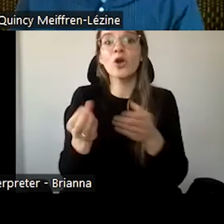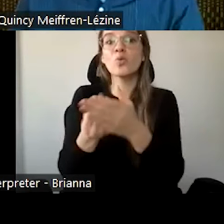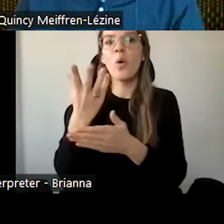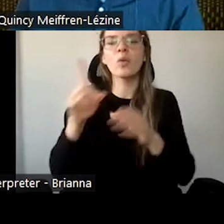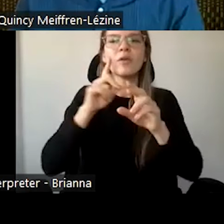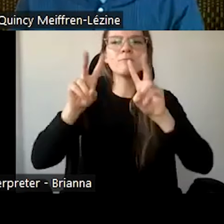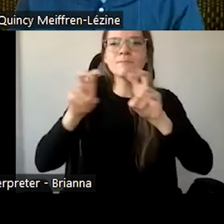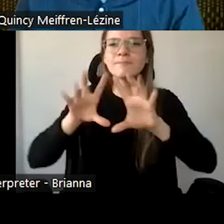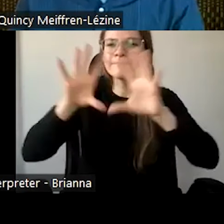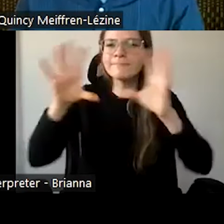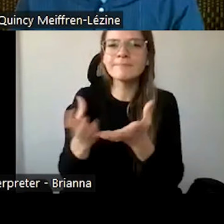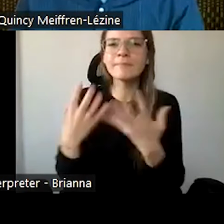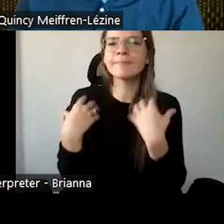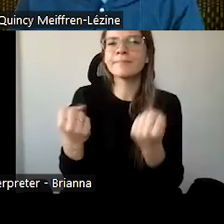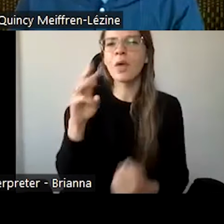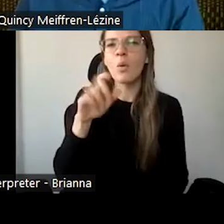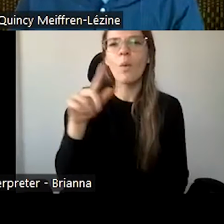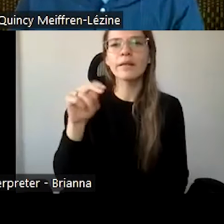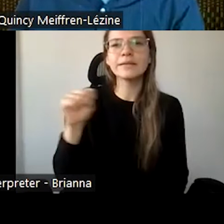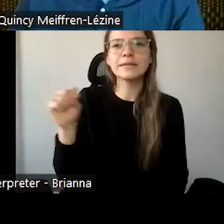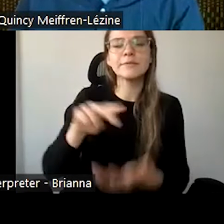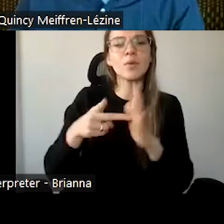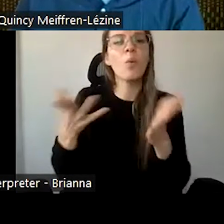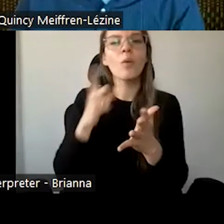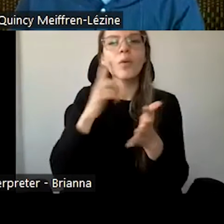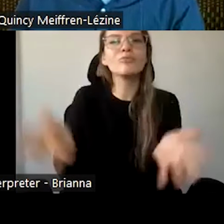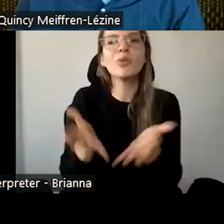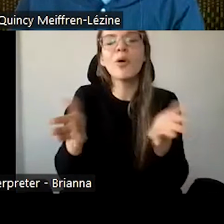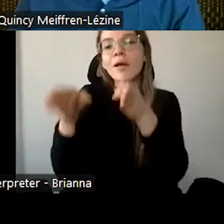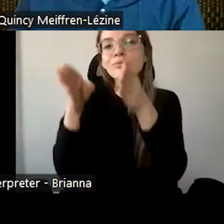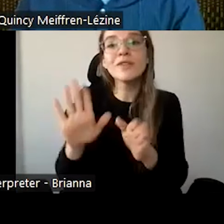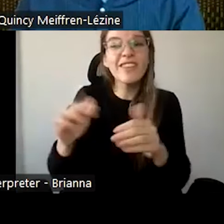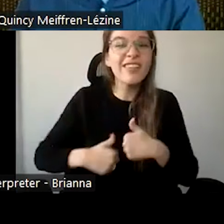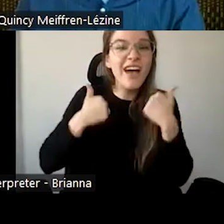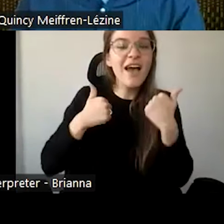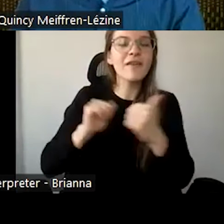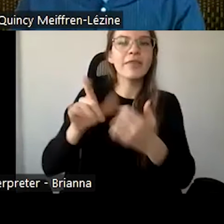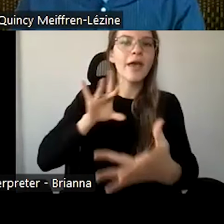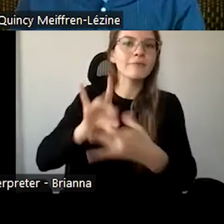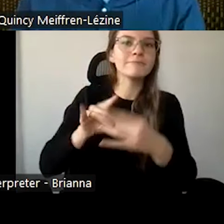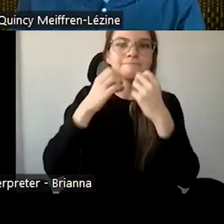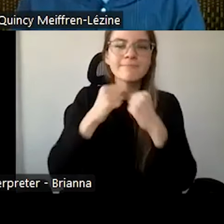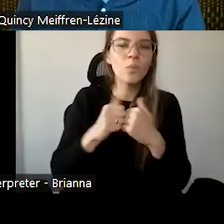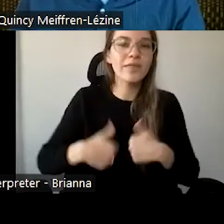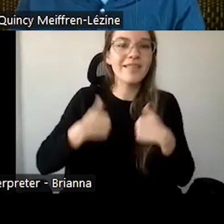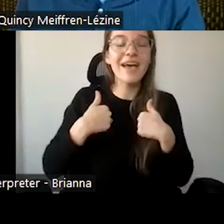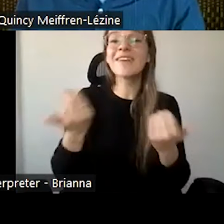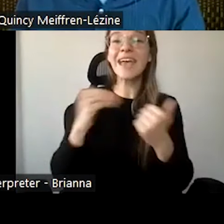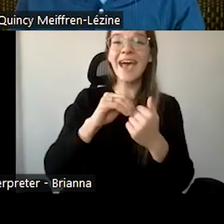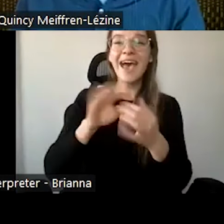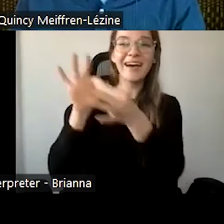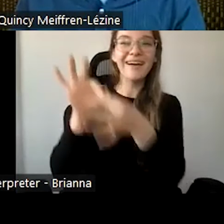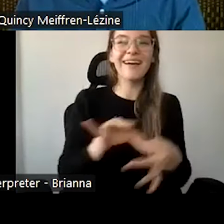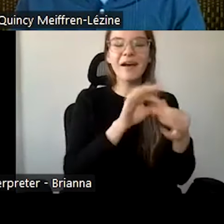environment. You're looking at things that would promote a person's life or attachment to life. Again, going back to that compass idea